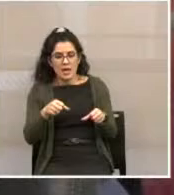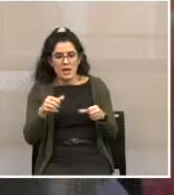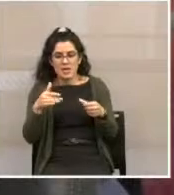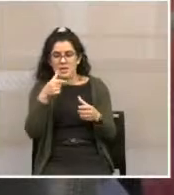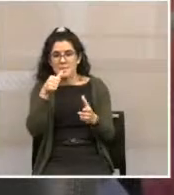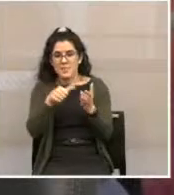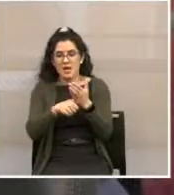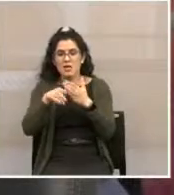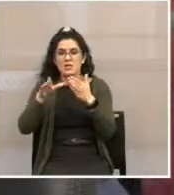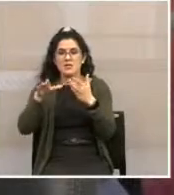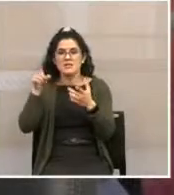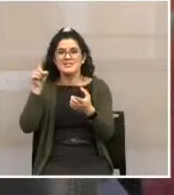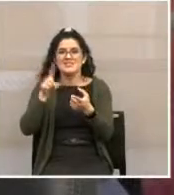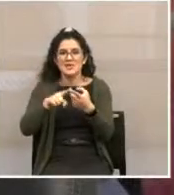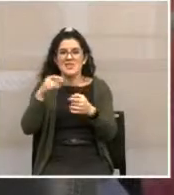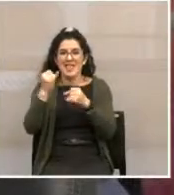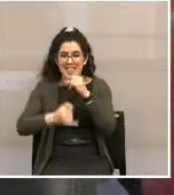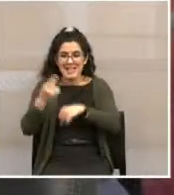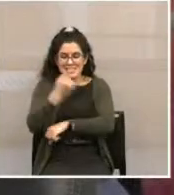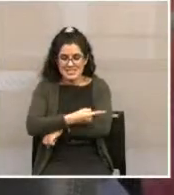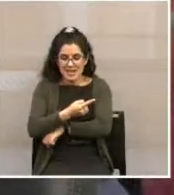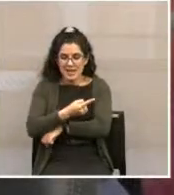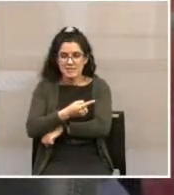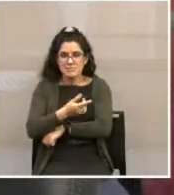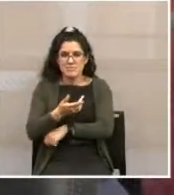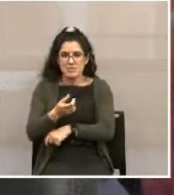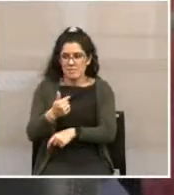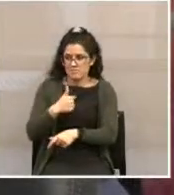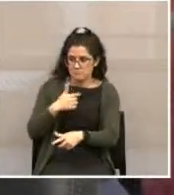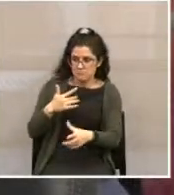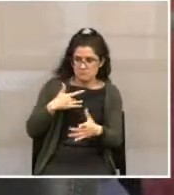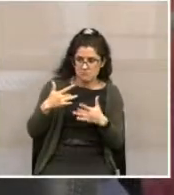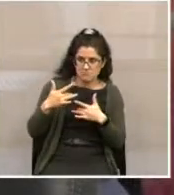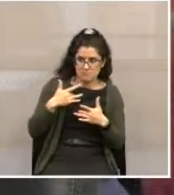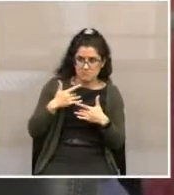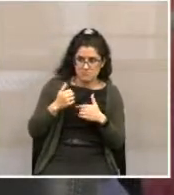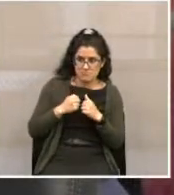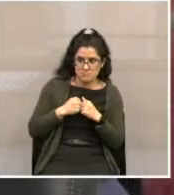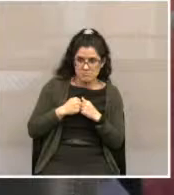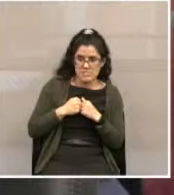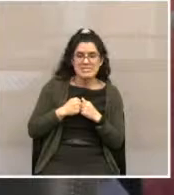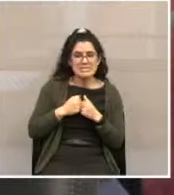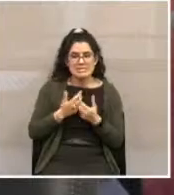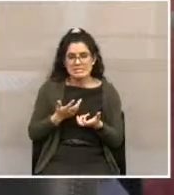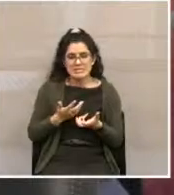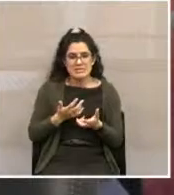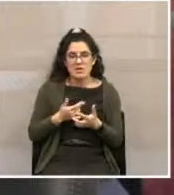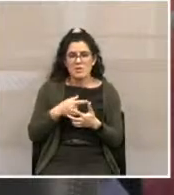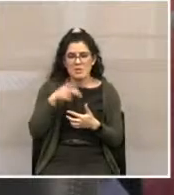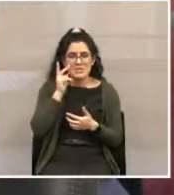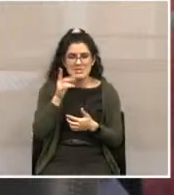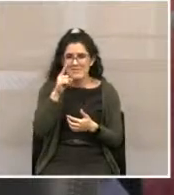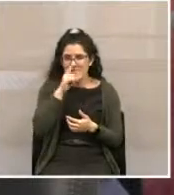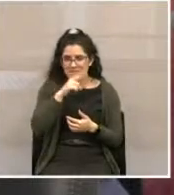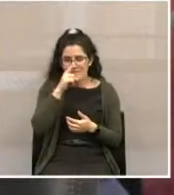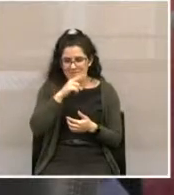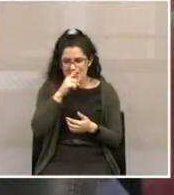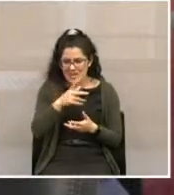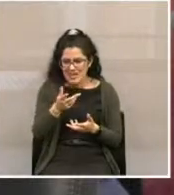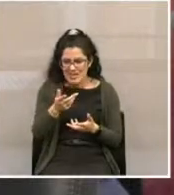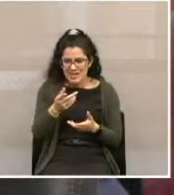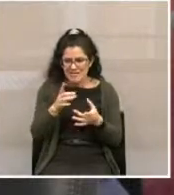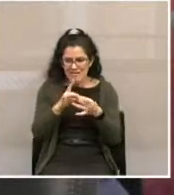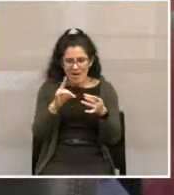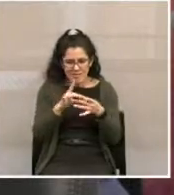mail up to election day is extremely concerning to us. And we were seeing, falsehoods about how people